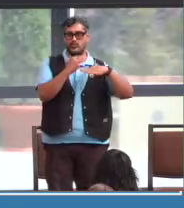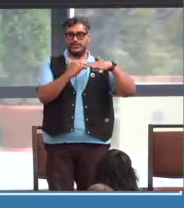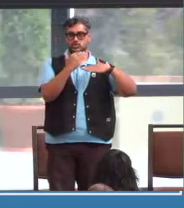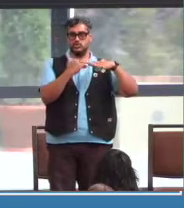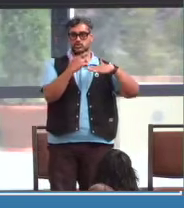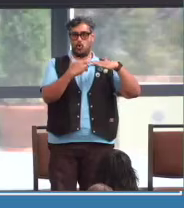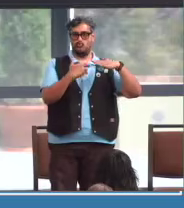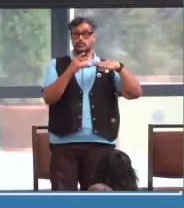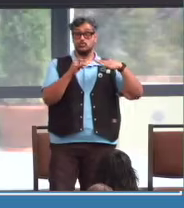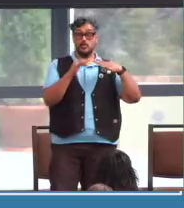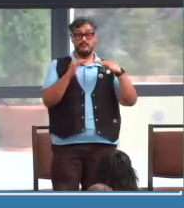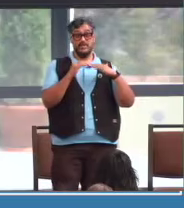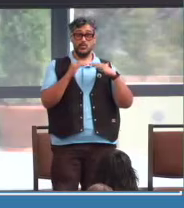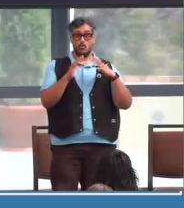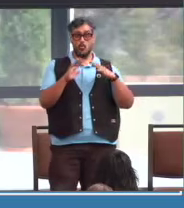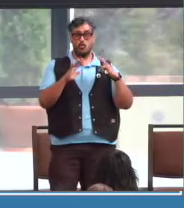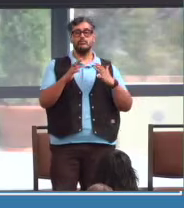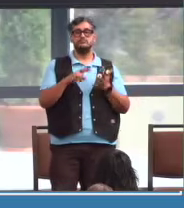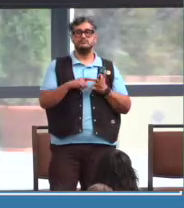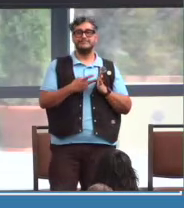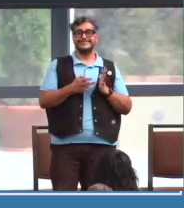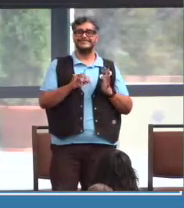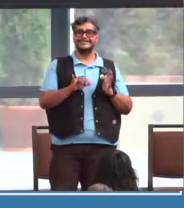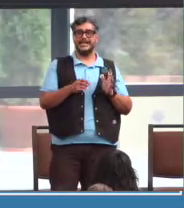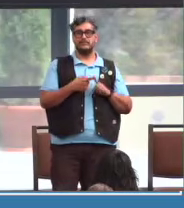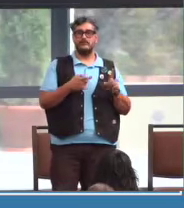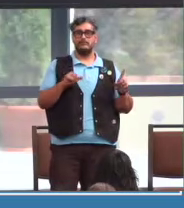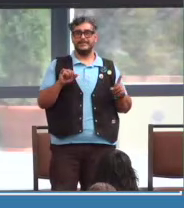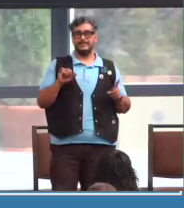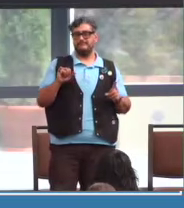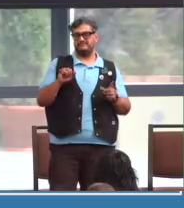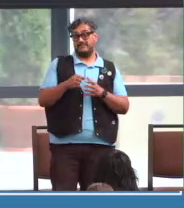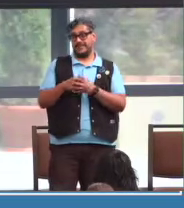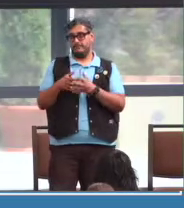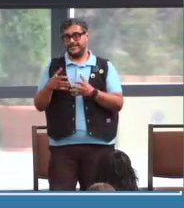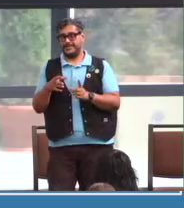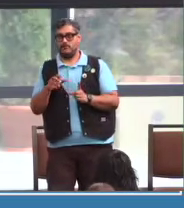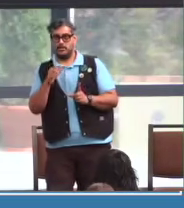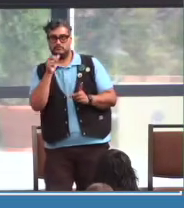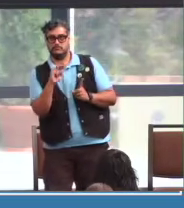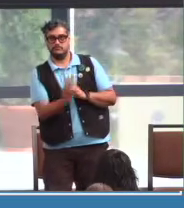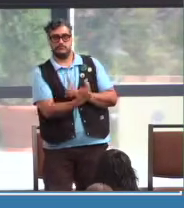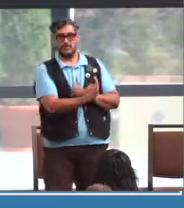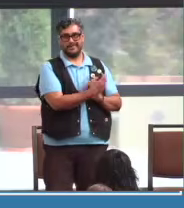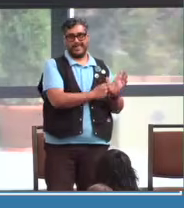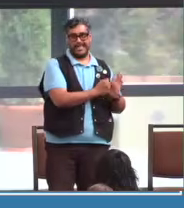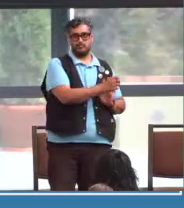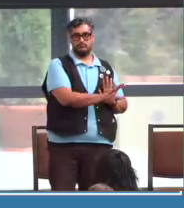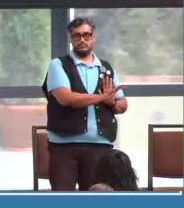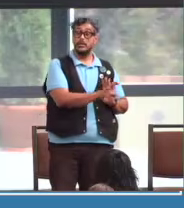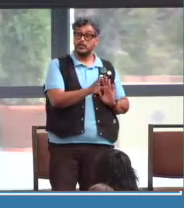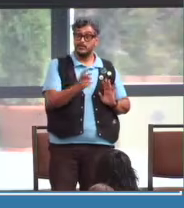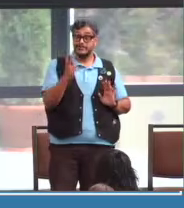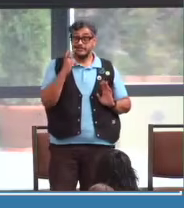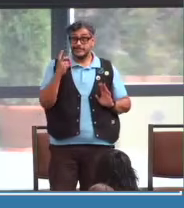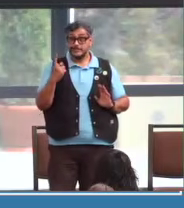is roughly equal, that tells us that it's most likely from an inflammatory standpoint and not necessarily a cancer standpoint. When we start seeing